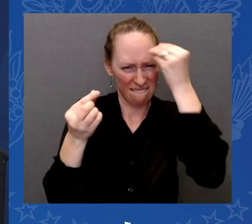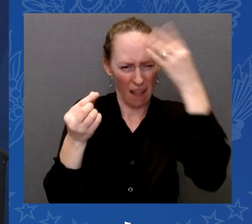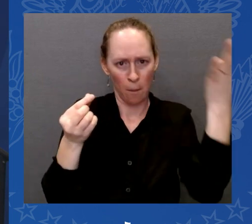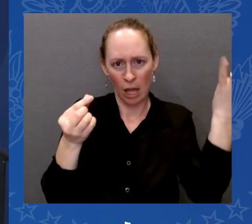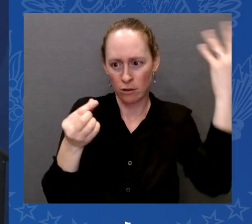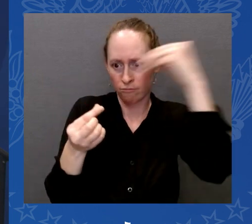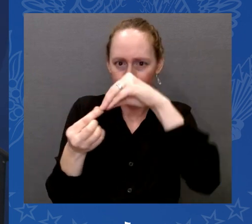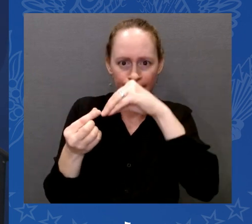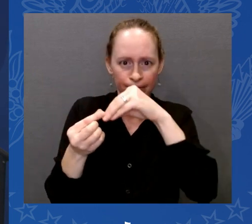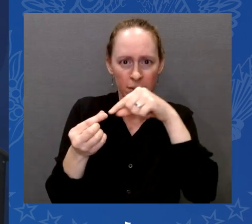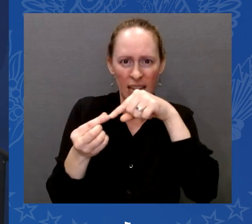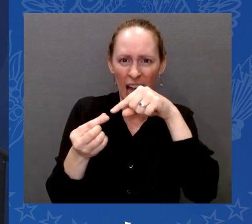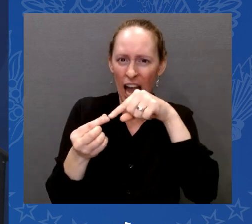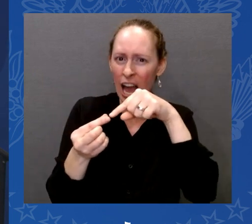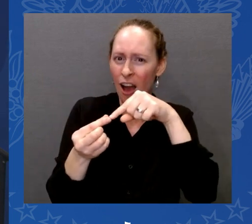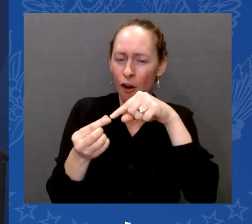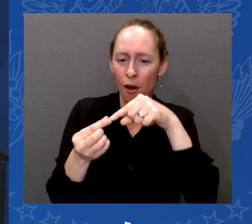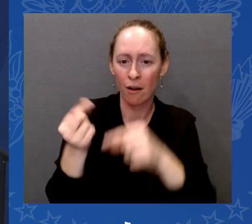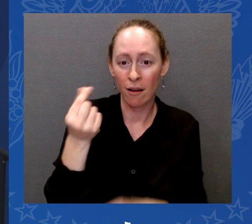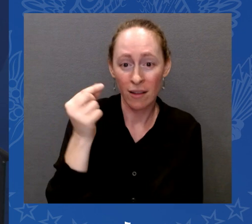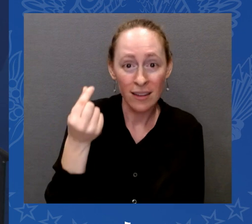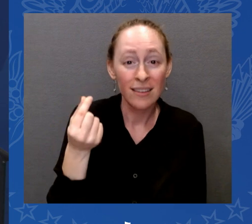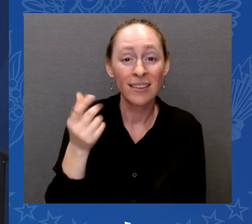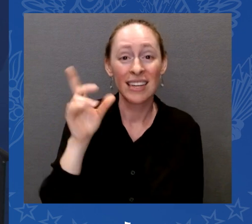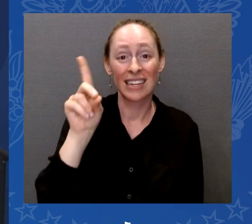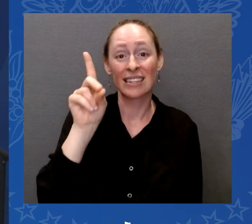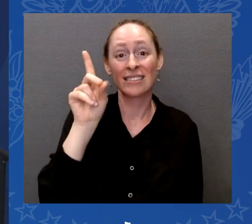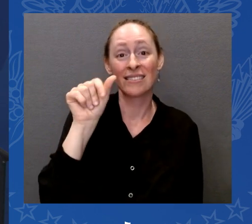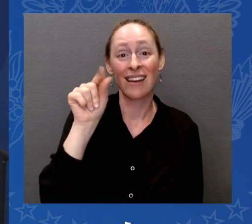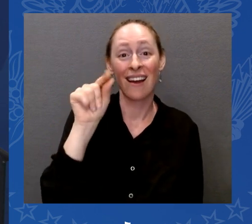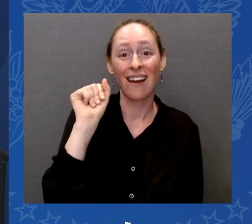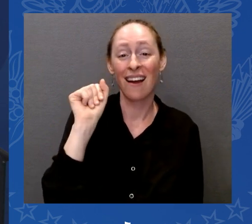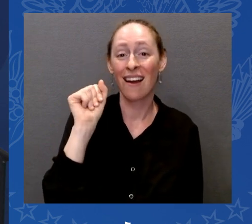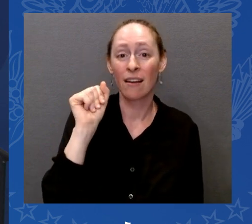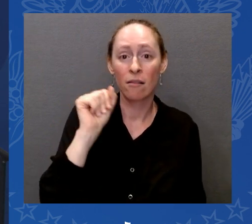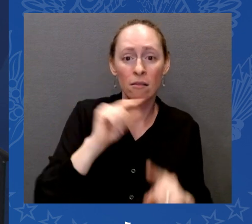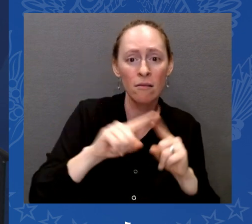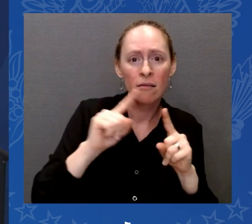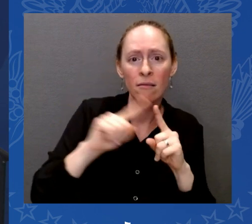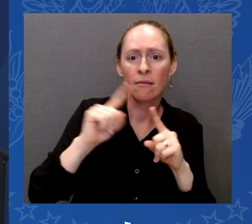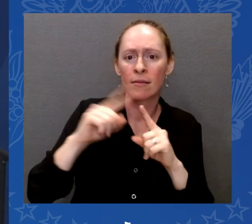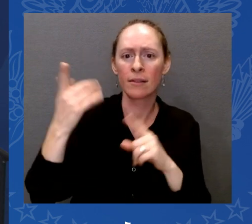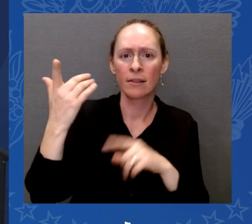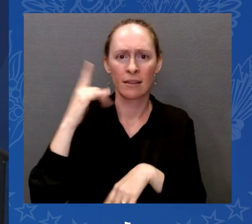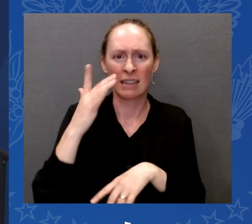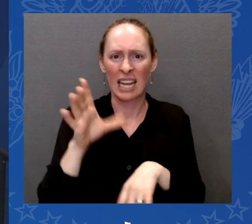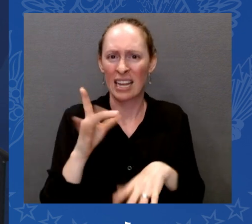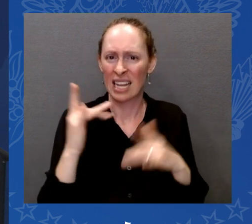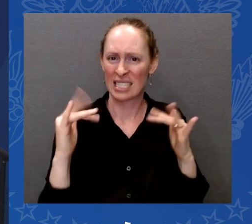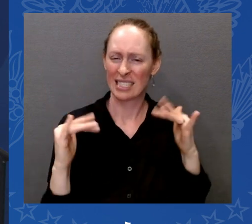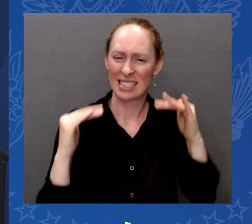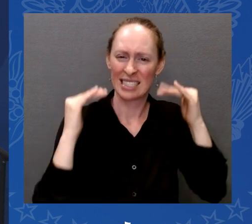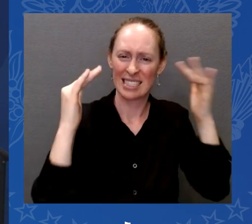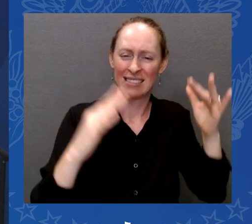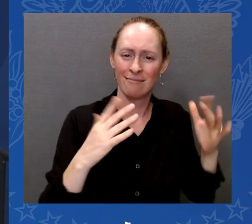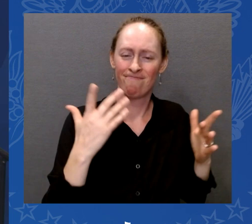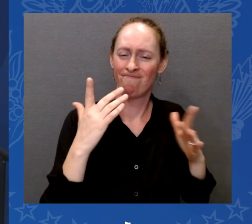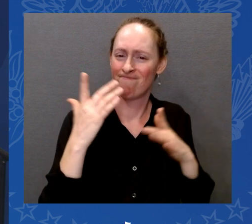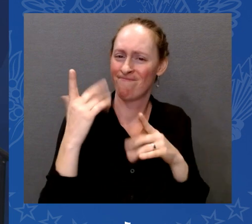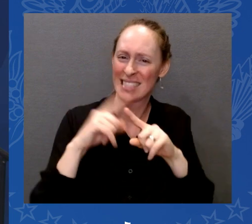computing lives in the kind of chips that Micron makes. And the examples are all around